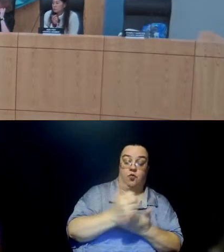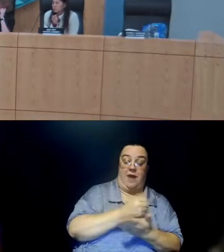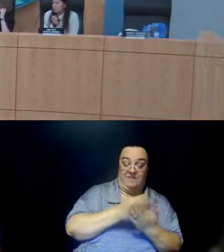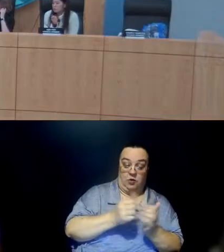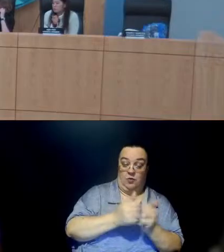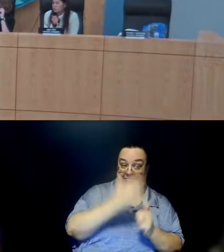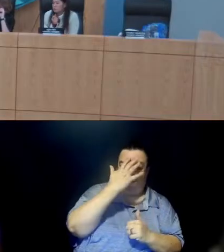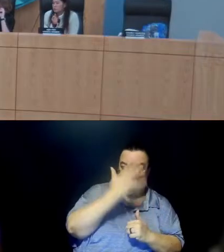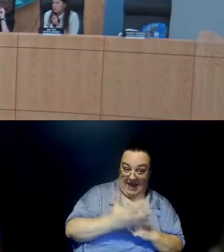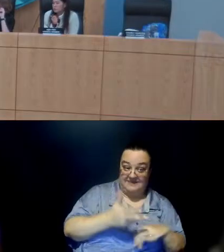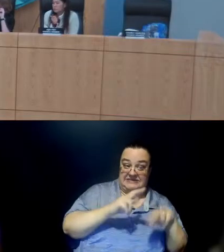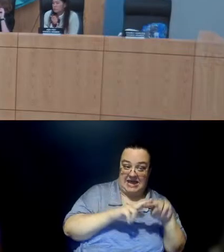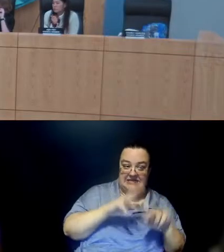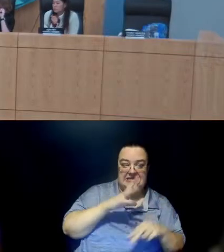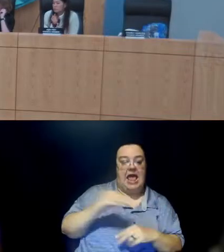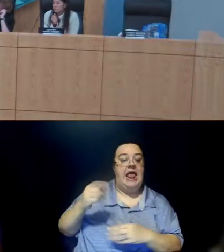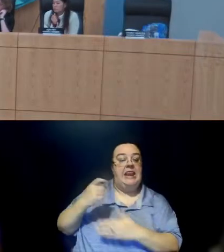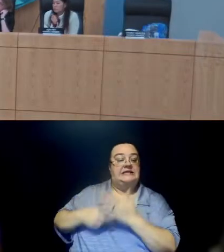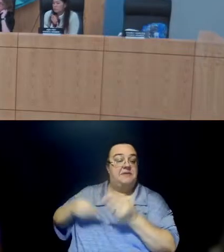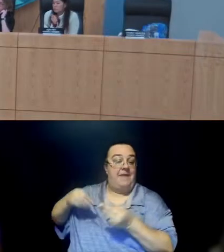expenditures.